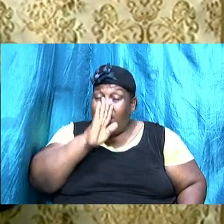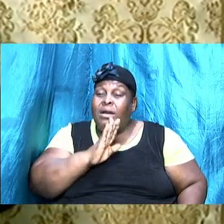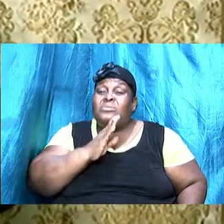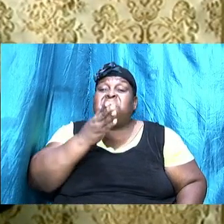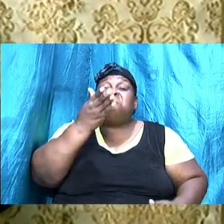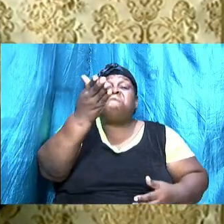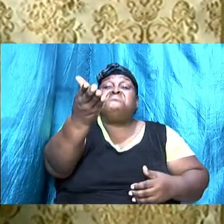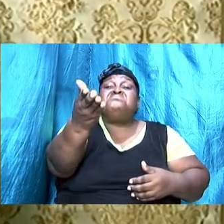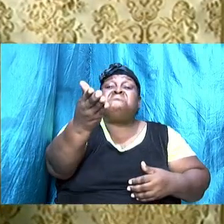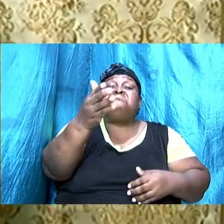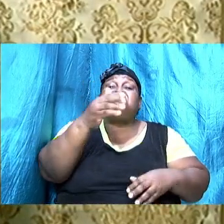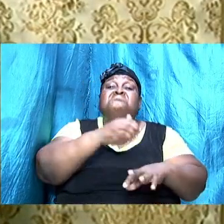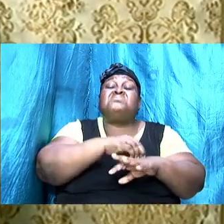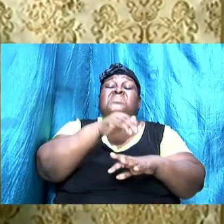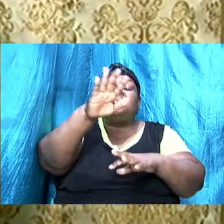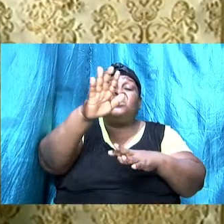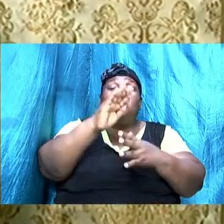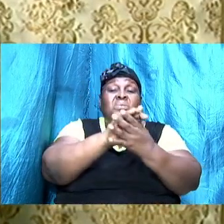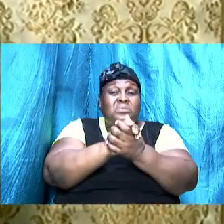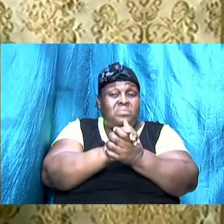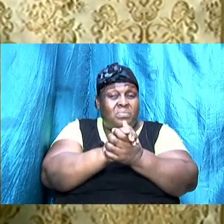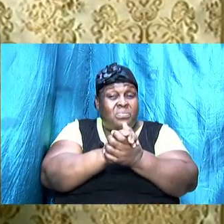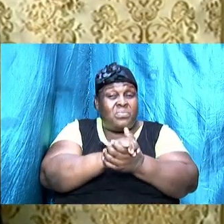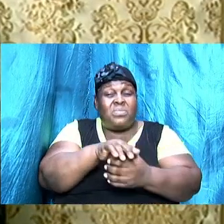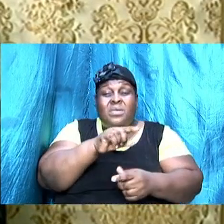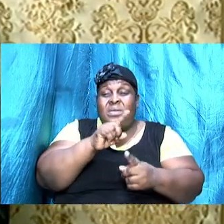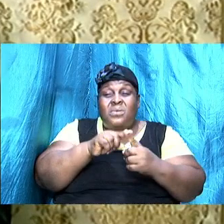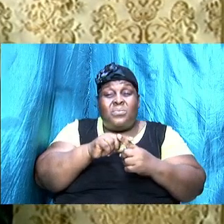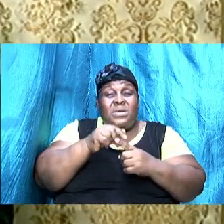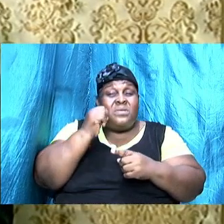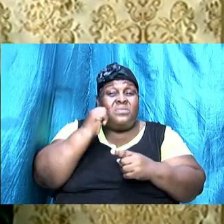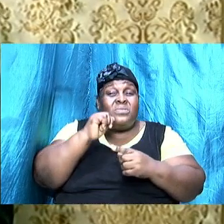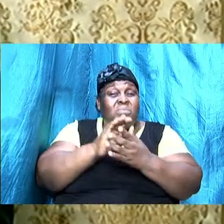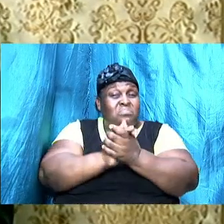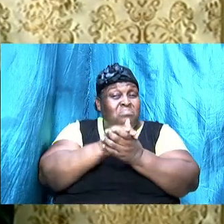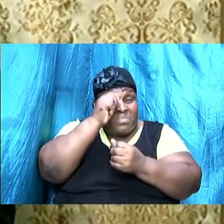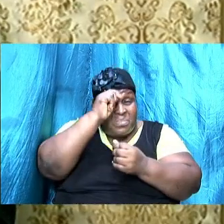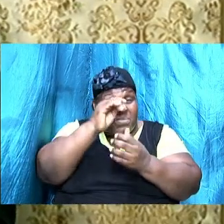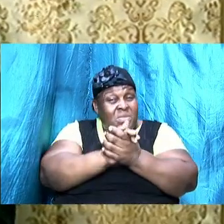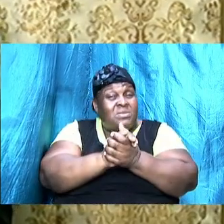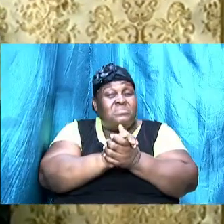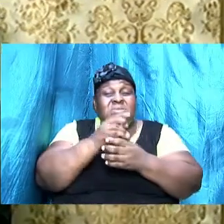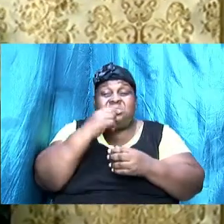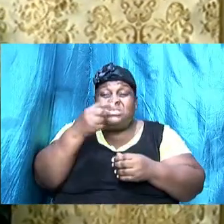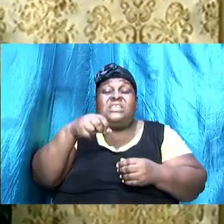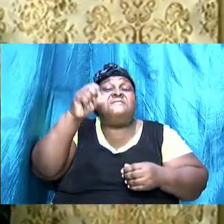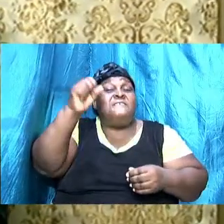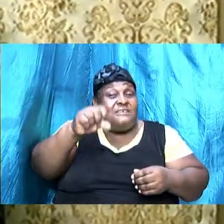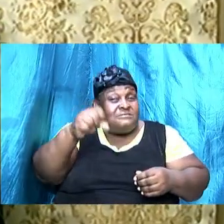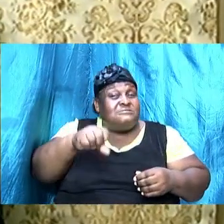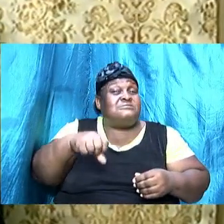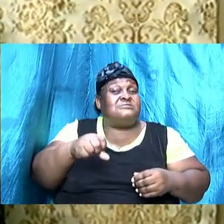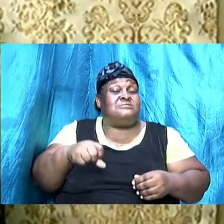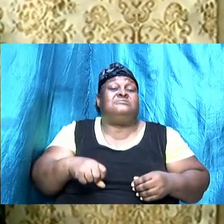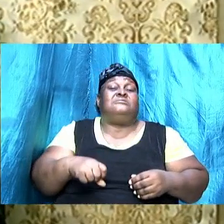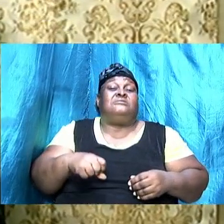the husband and the wife saying, I do and I will, but then he was also there when it was consummated